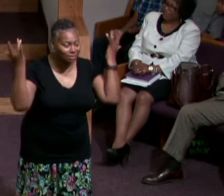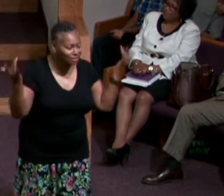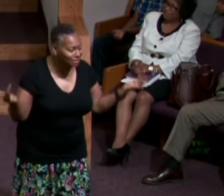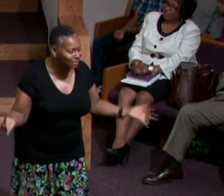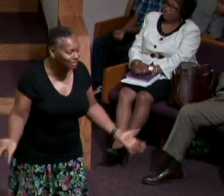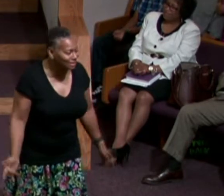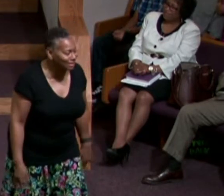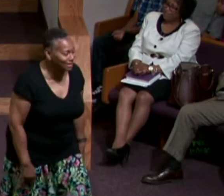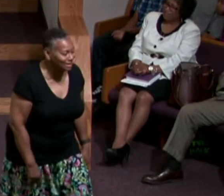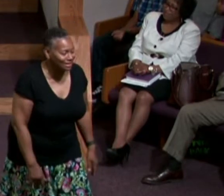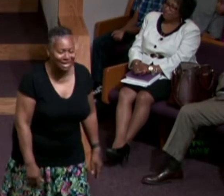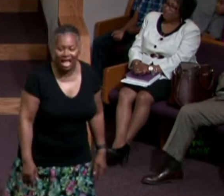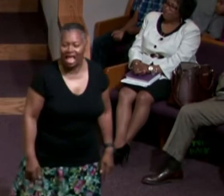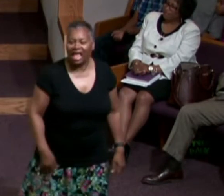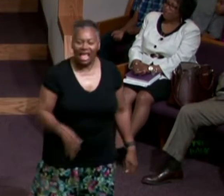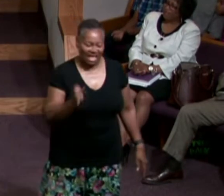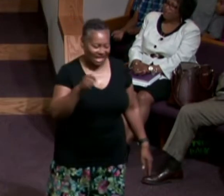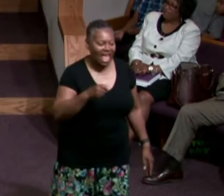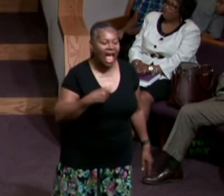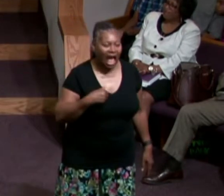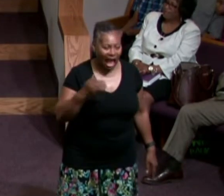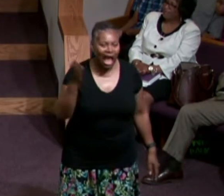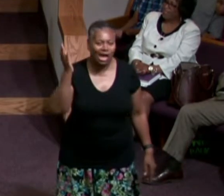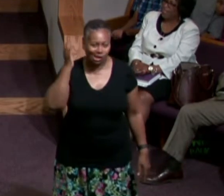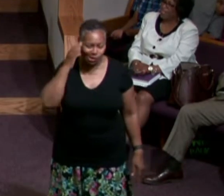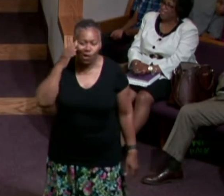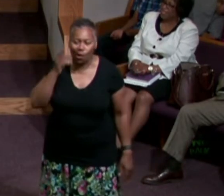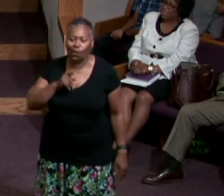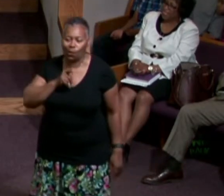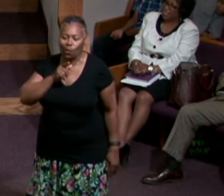goes away, and then they say, yeah, I know who it is.